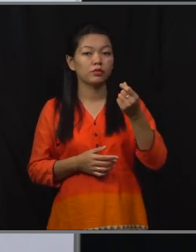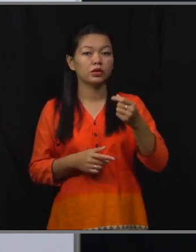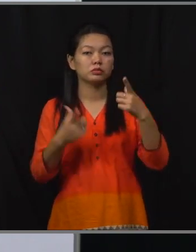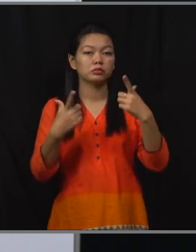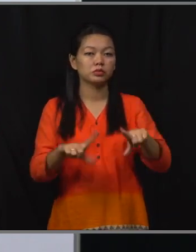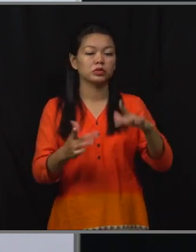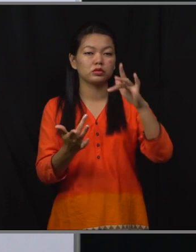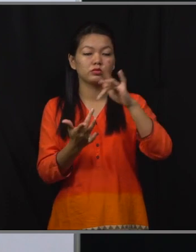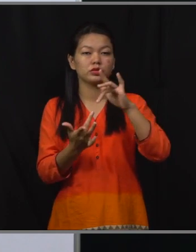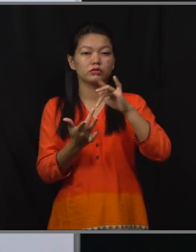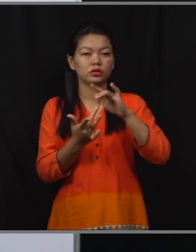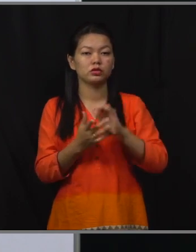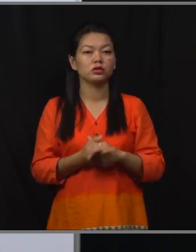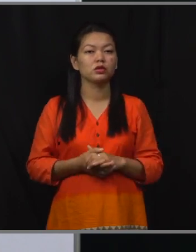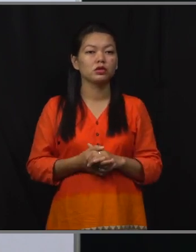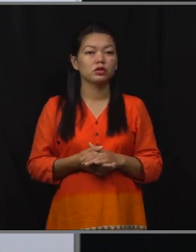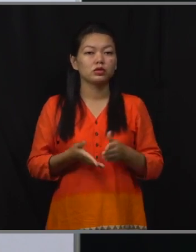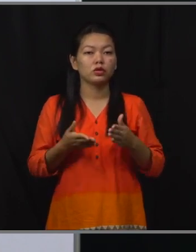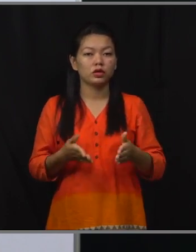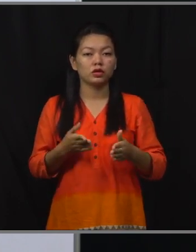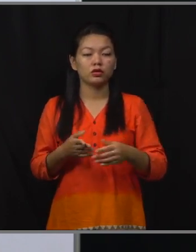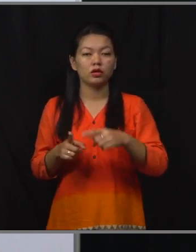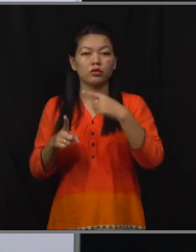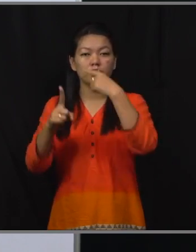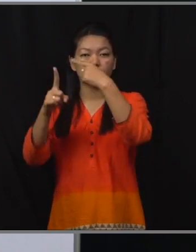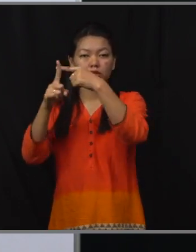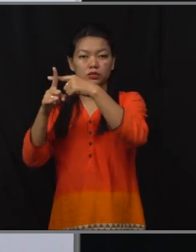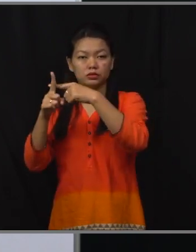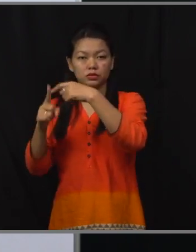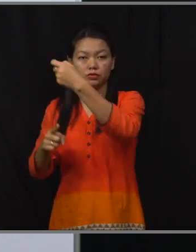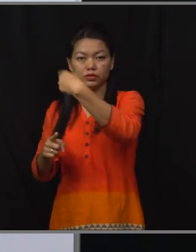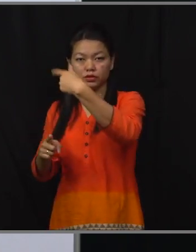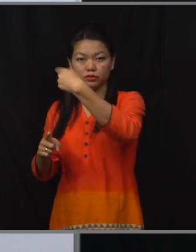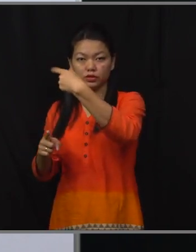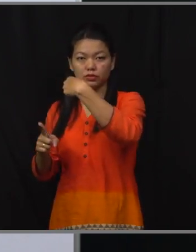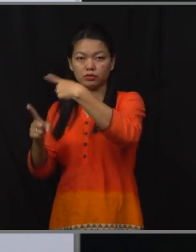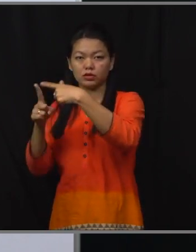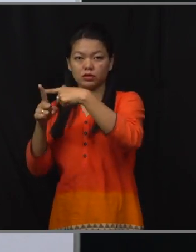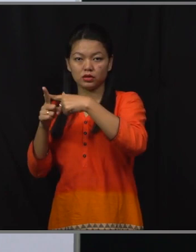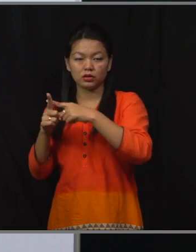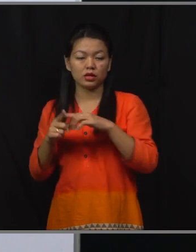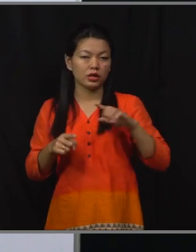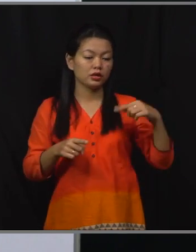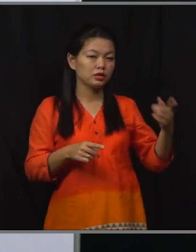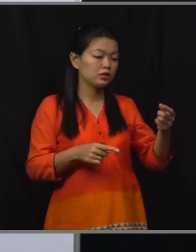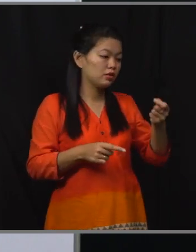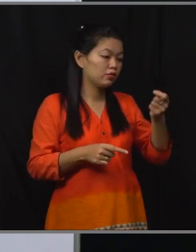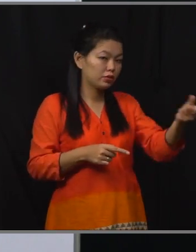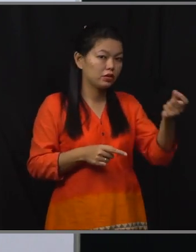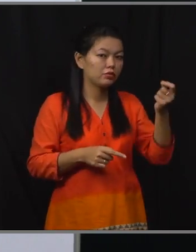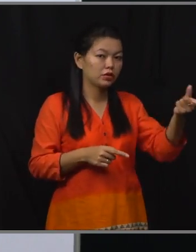will have to total on the expenditure side minus total of the income side. You will get a deficit